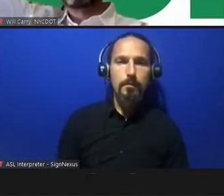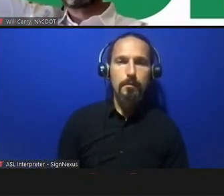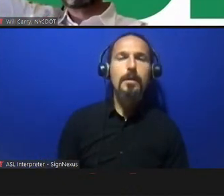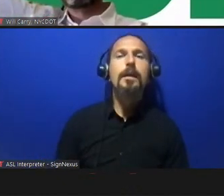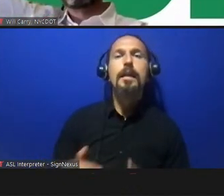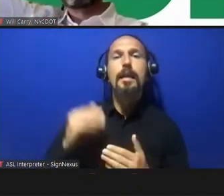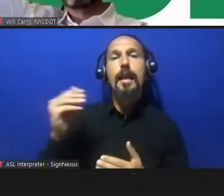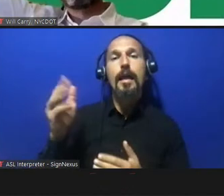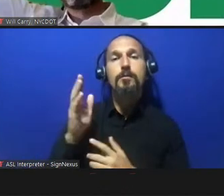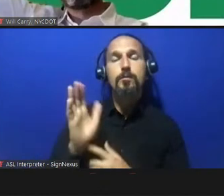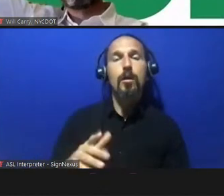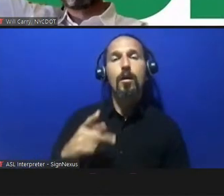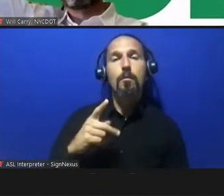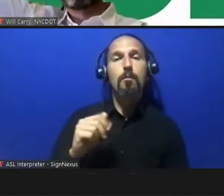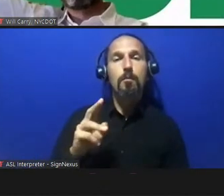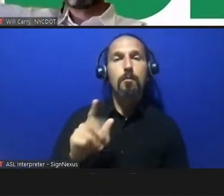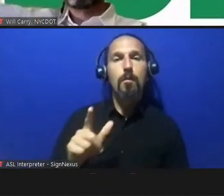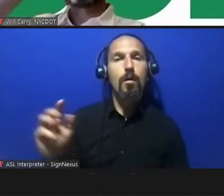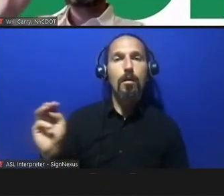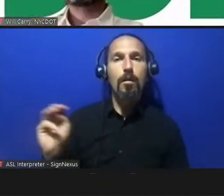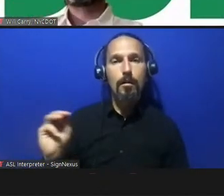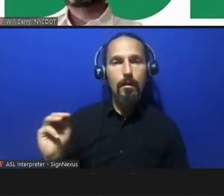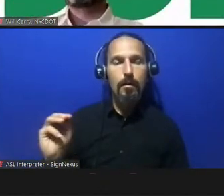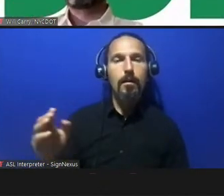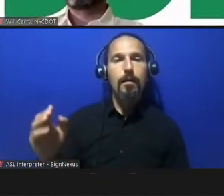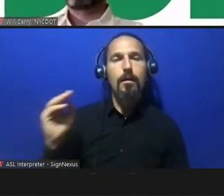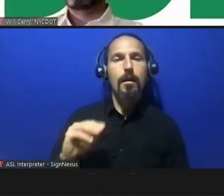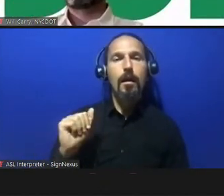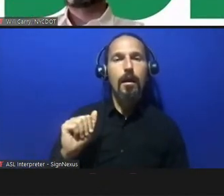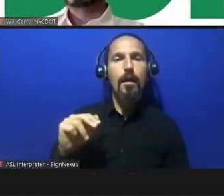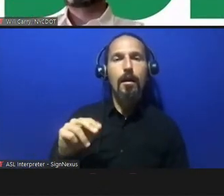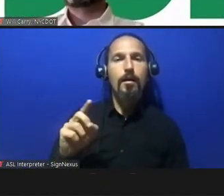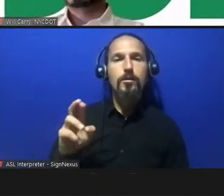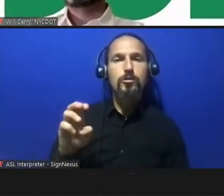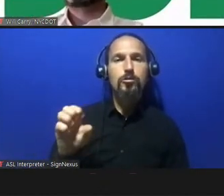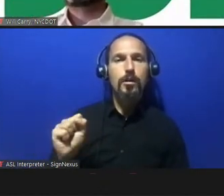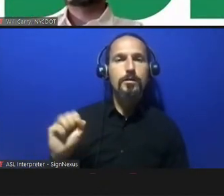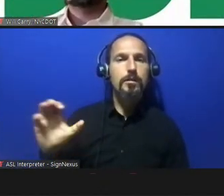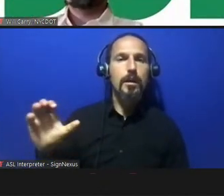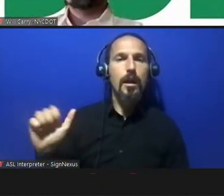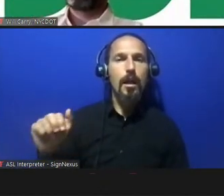the next speaker is paul moncobati followed by andres canoe